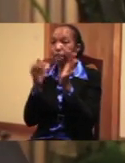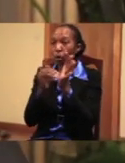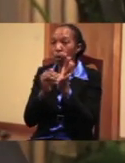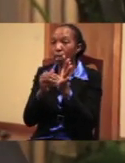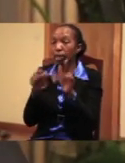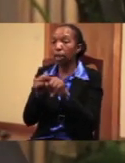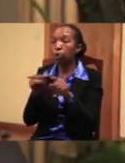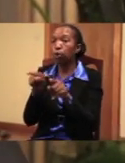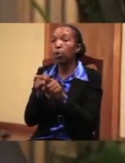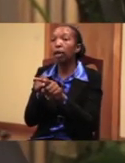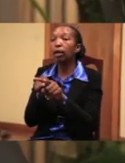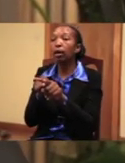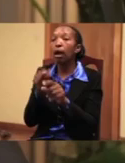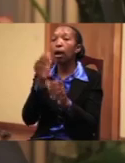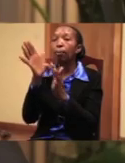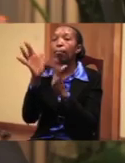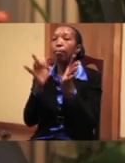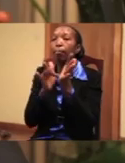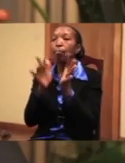In Machakos, as I was doing